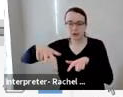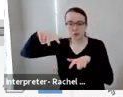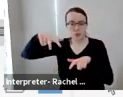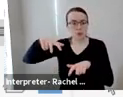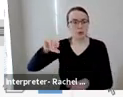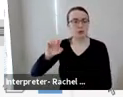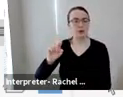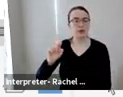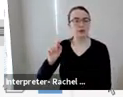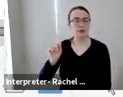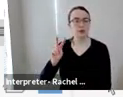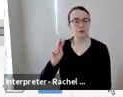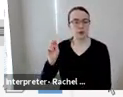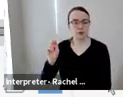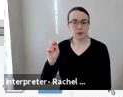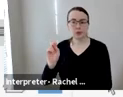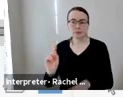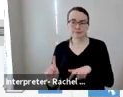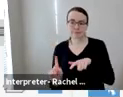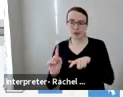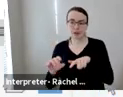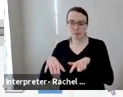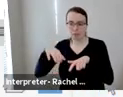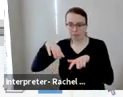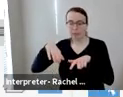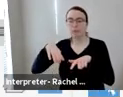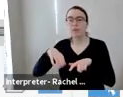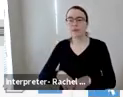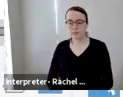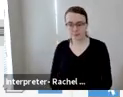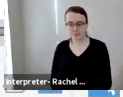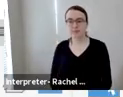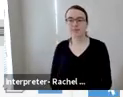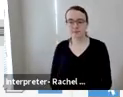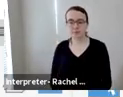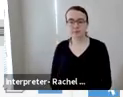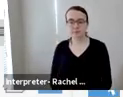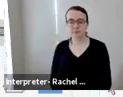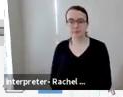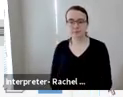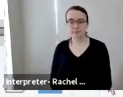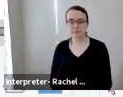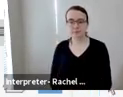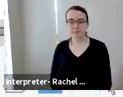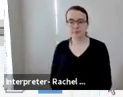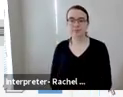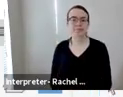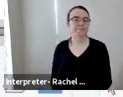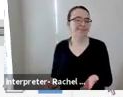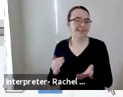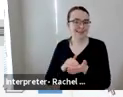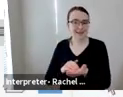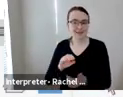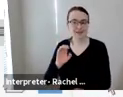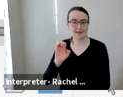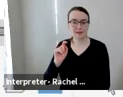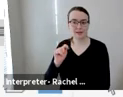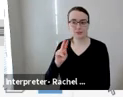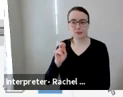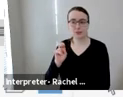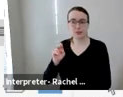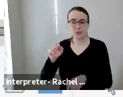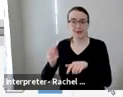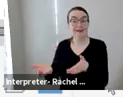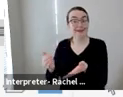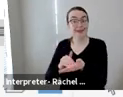this. We'll send those up. Great. And now I'm going to say, extrude again, but I